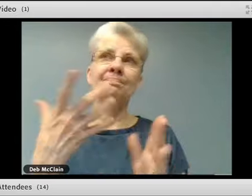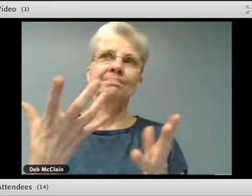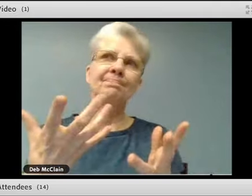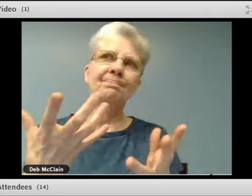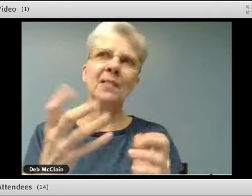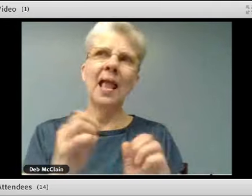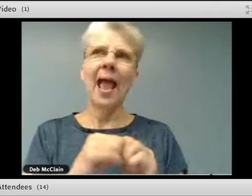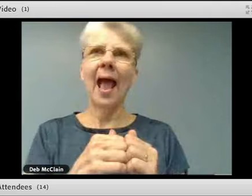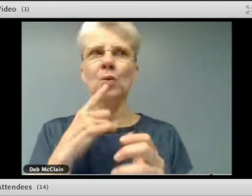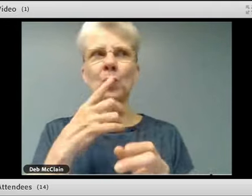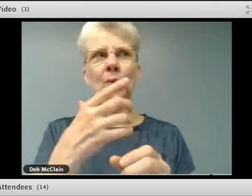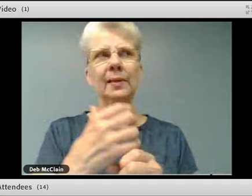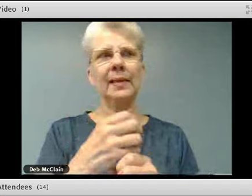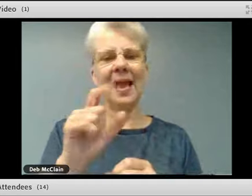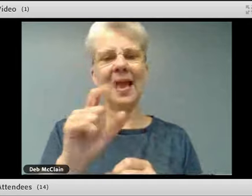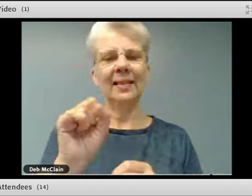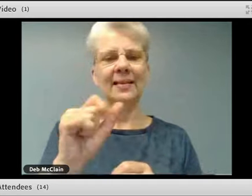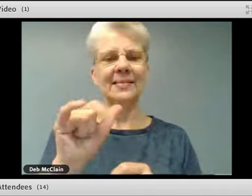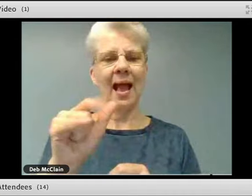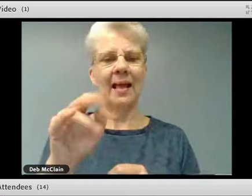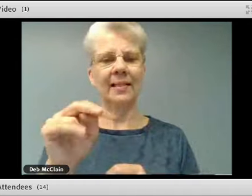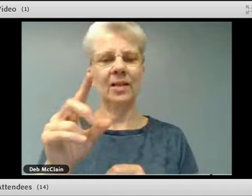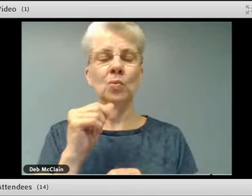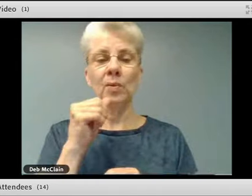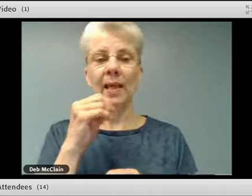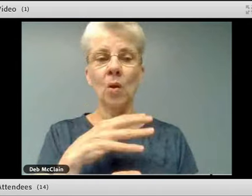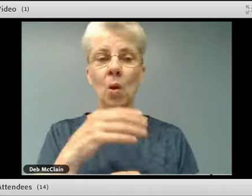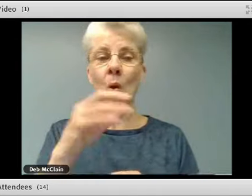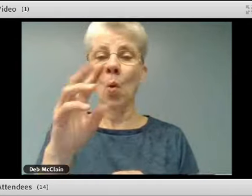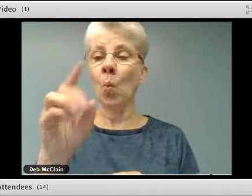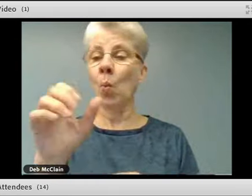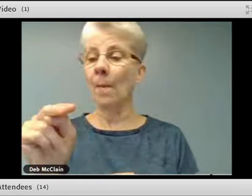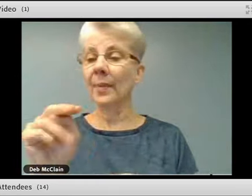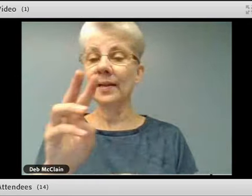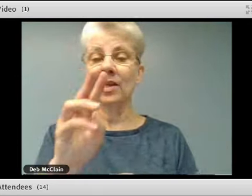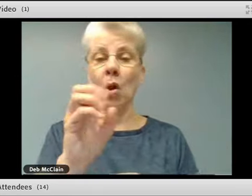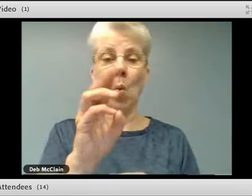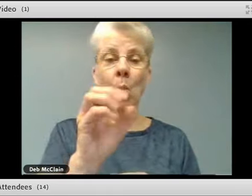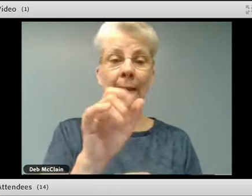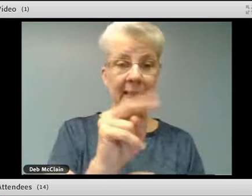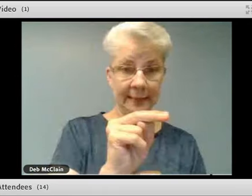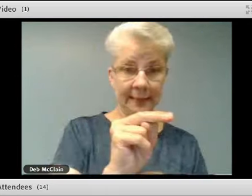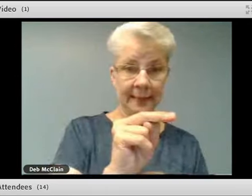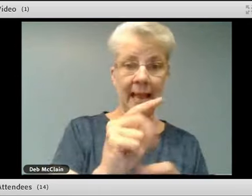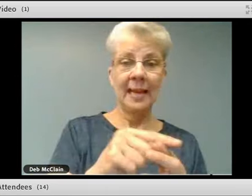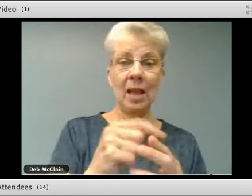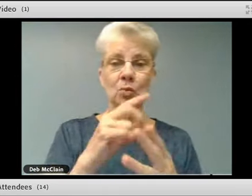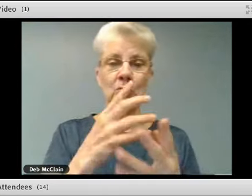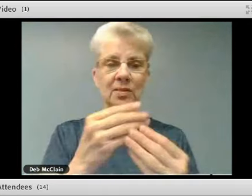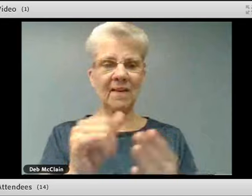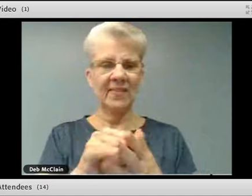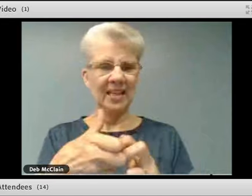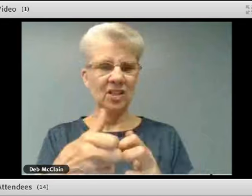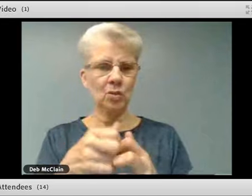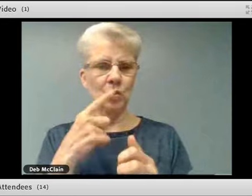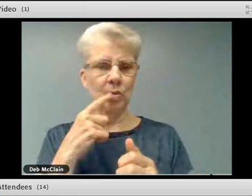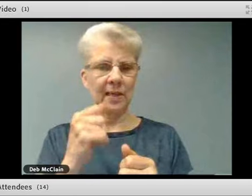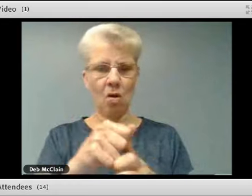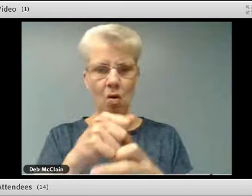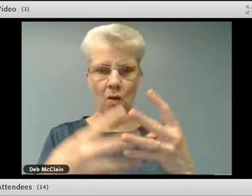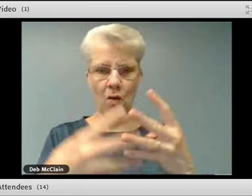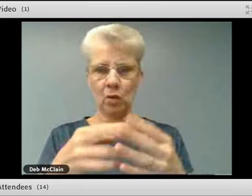get results for both woman and women and can help you solve that issue. So you'll get all of those results